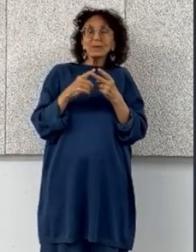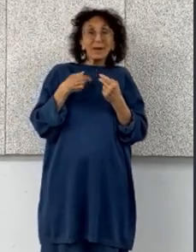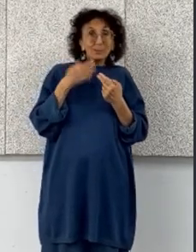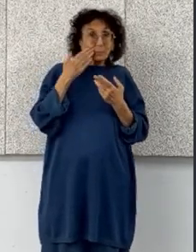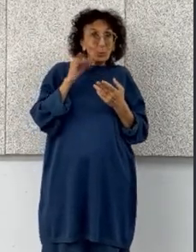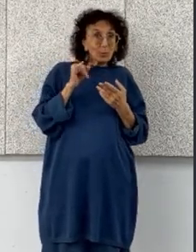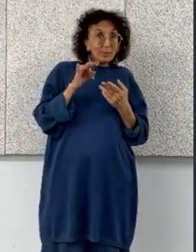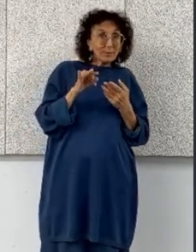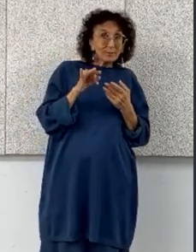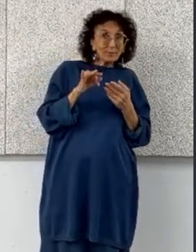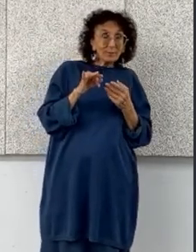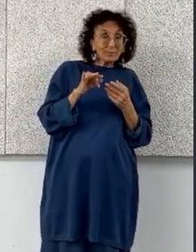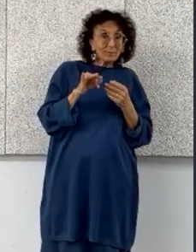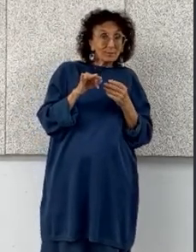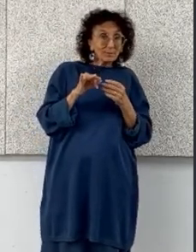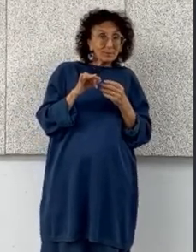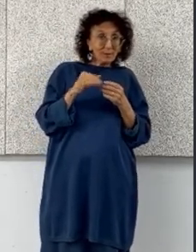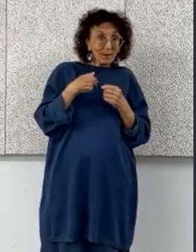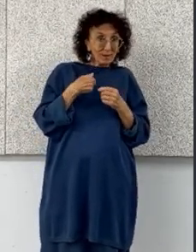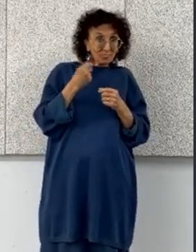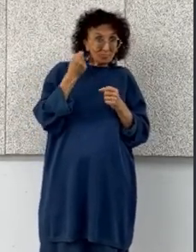you speak of when you speak of the